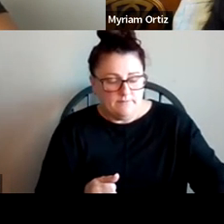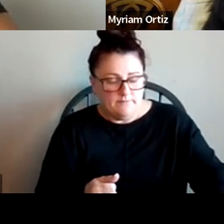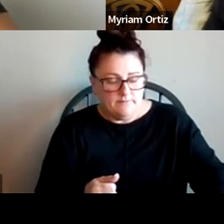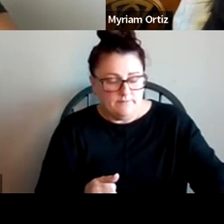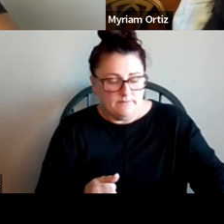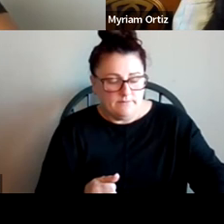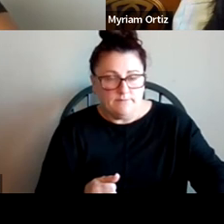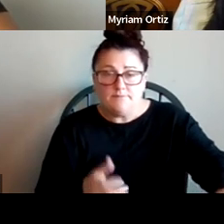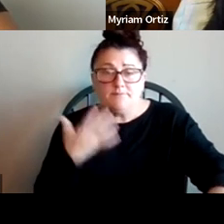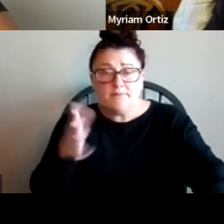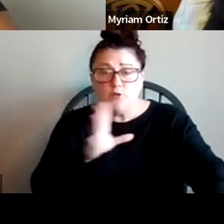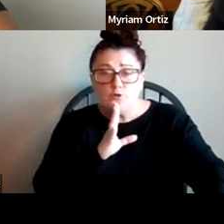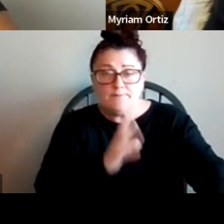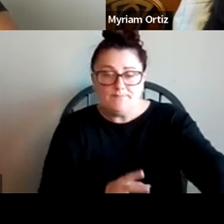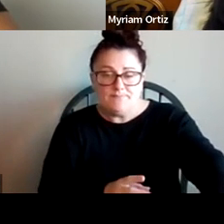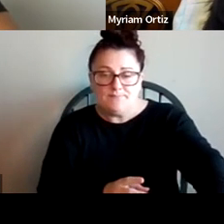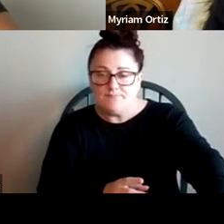You can unmute.